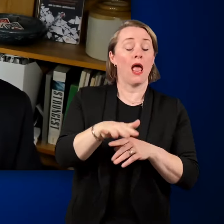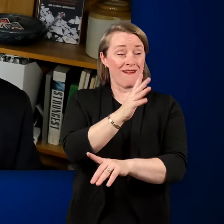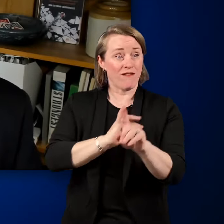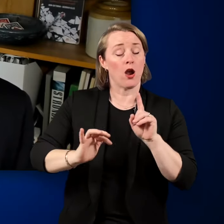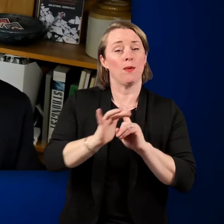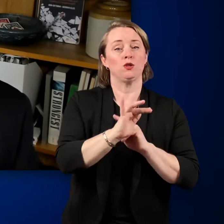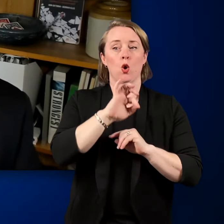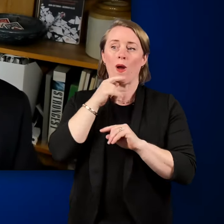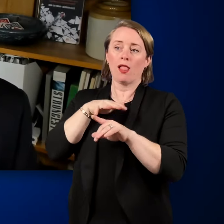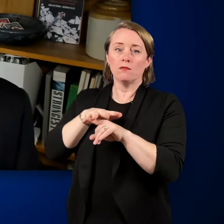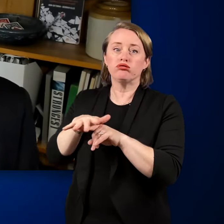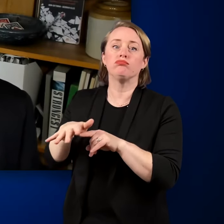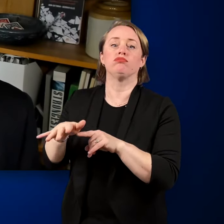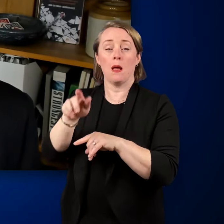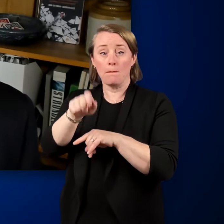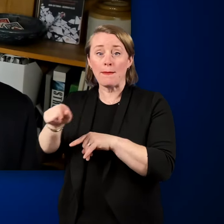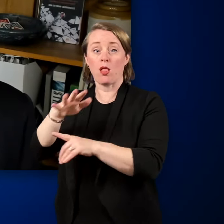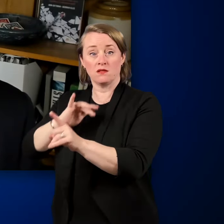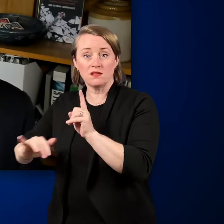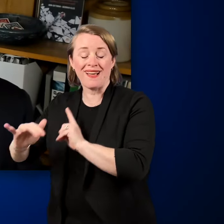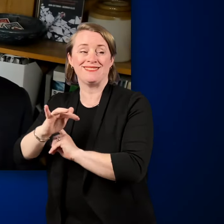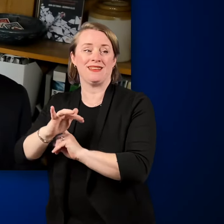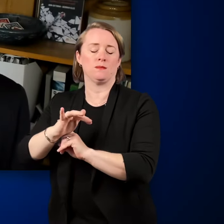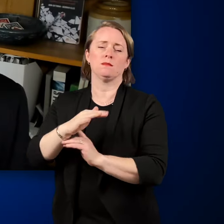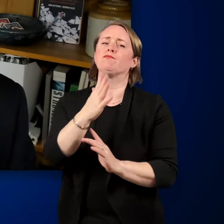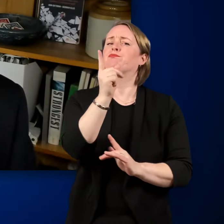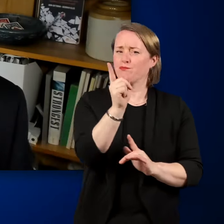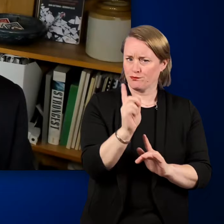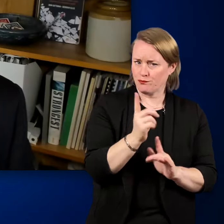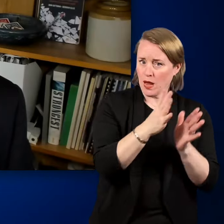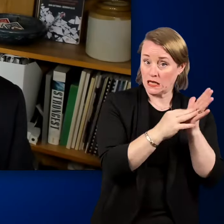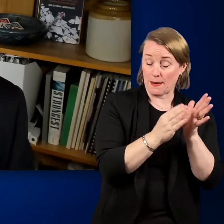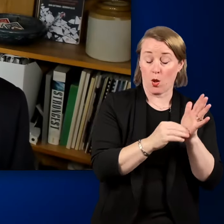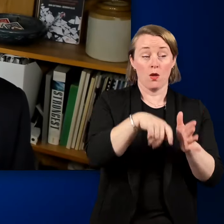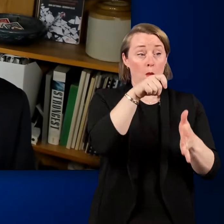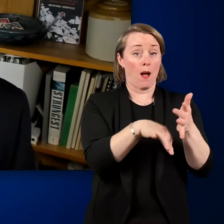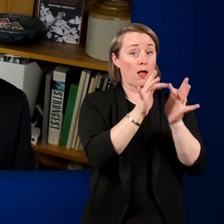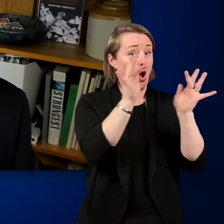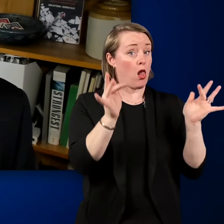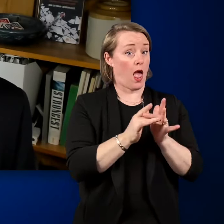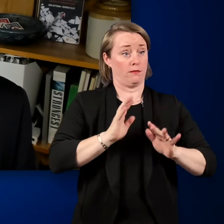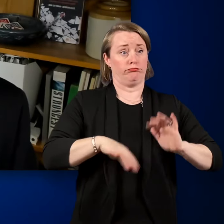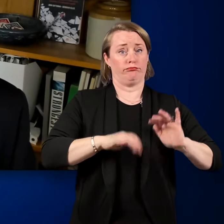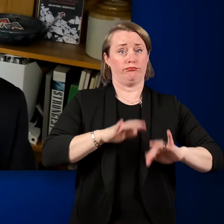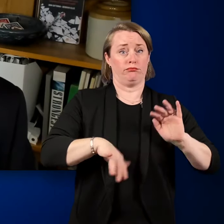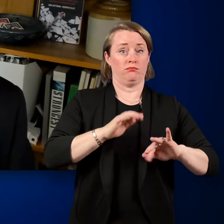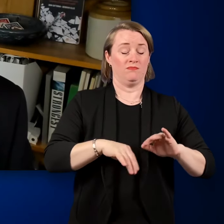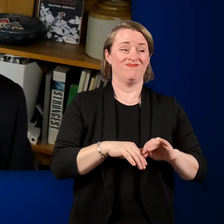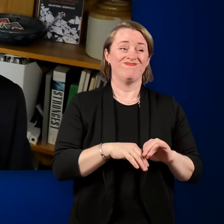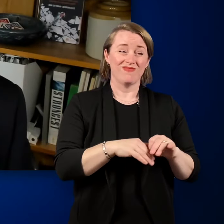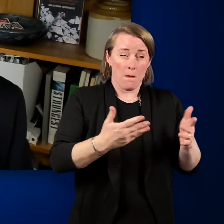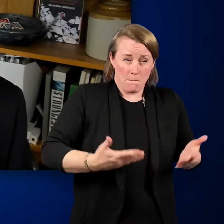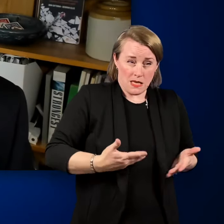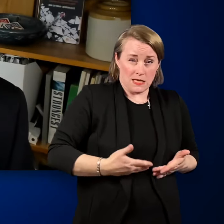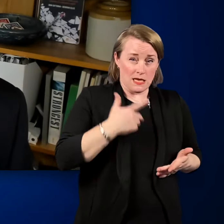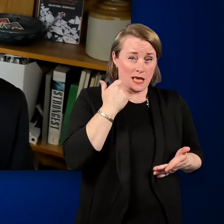example. If you're buying things online, for example, profitability is actually very challenging for businesses. But,